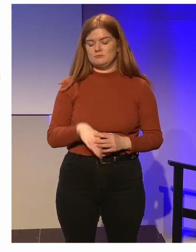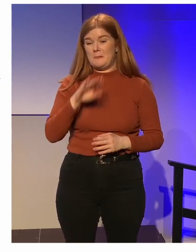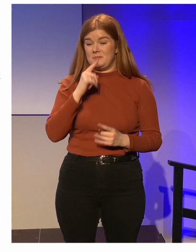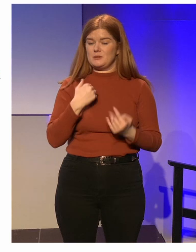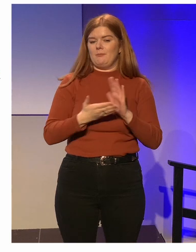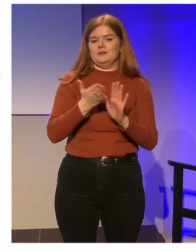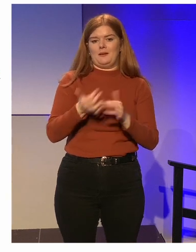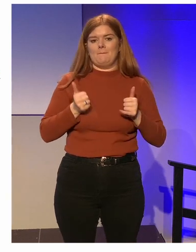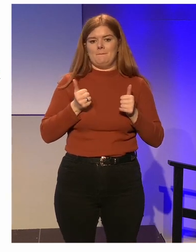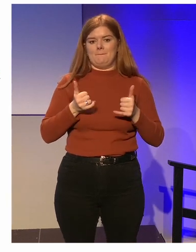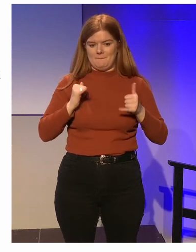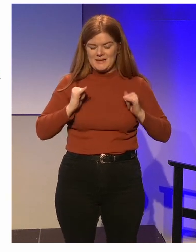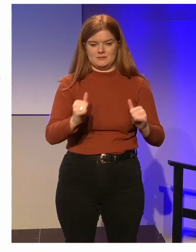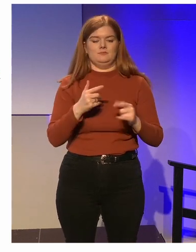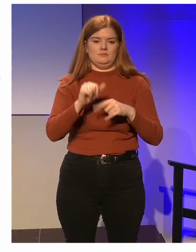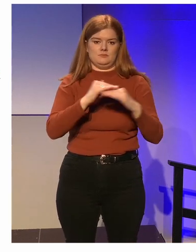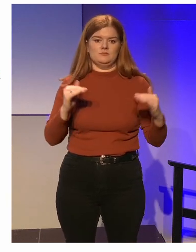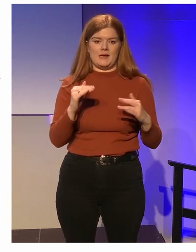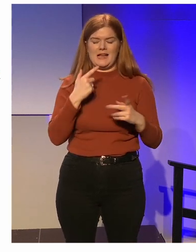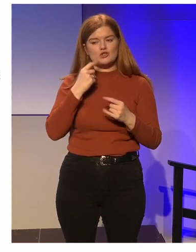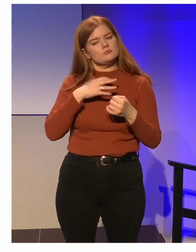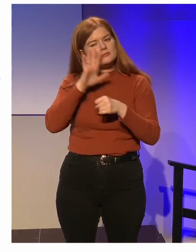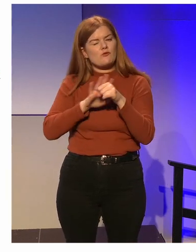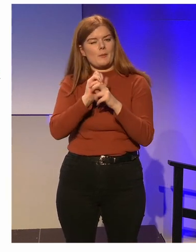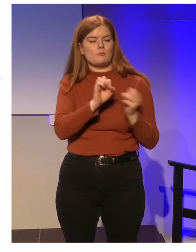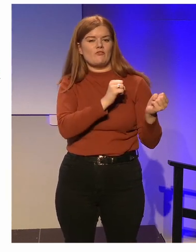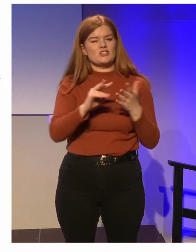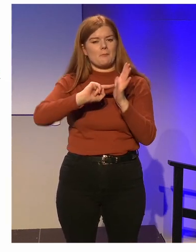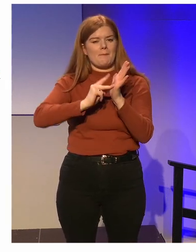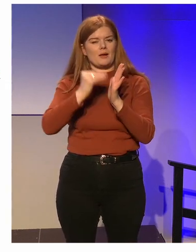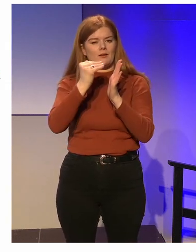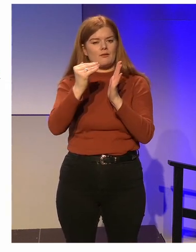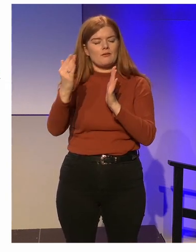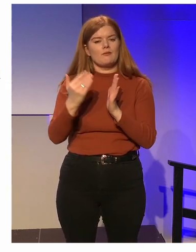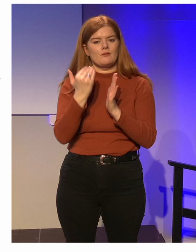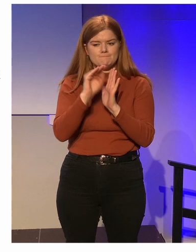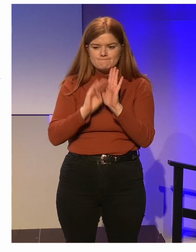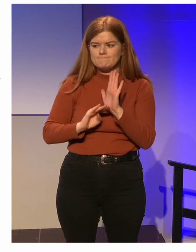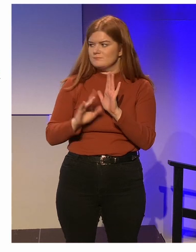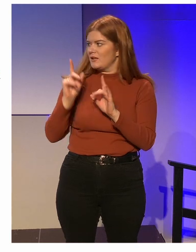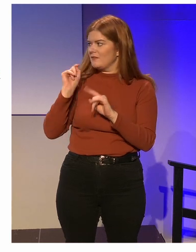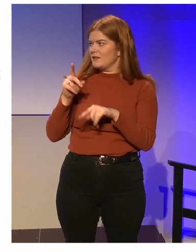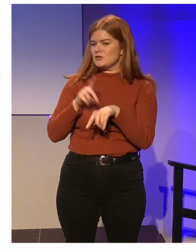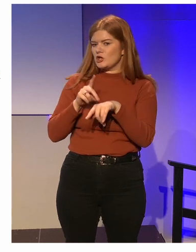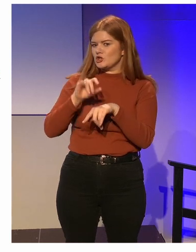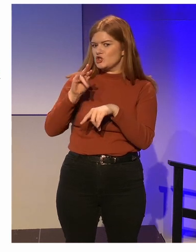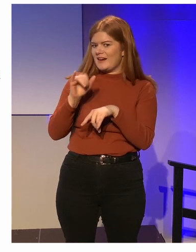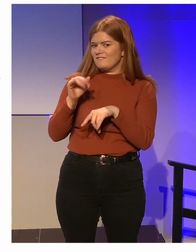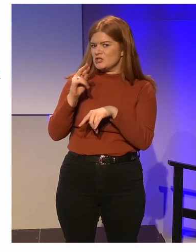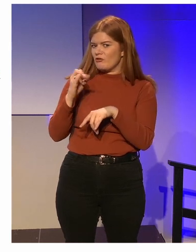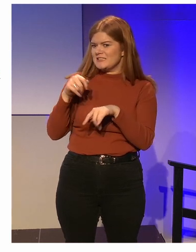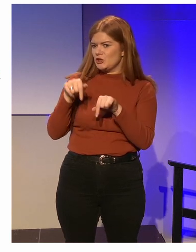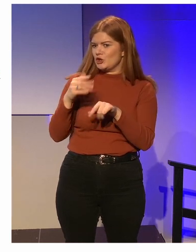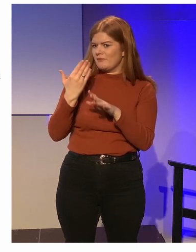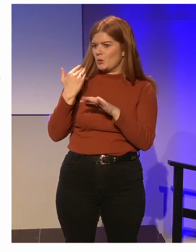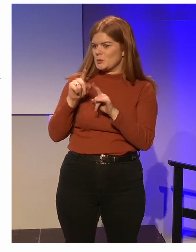it's building the capacity at that level, really being careful about provision mapping. I think Dr. Johanna Fitzgerald was in here earlier on, I